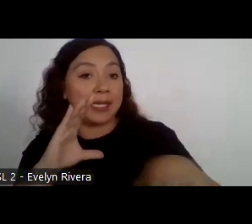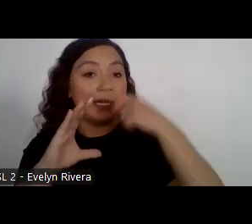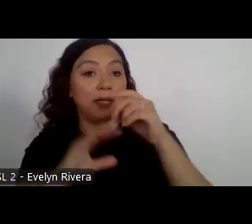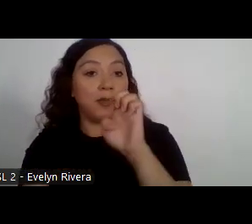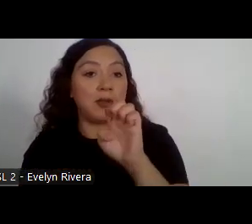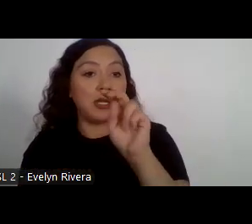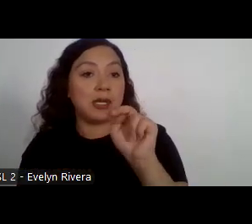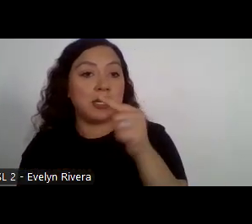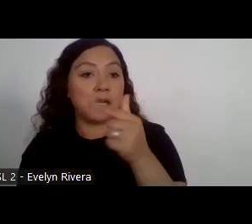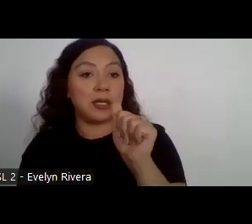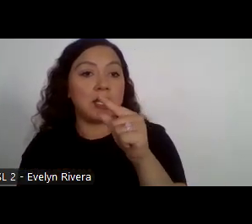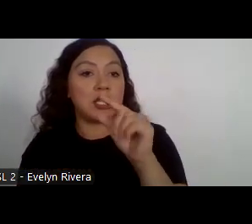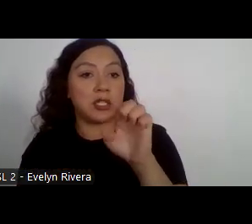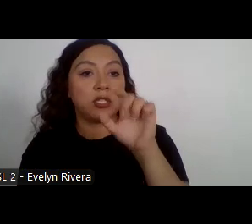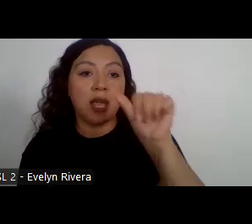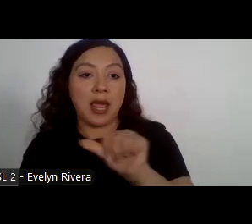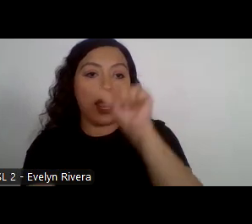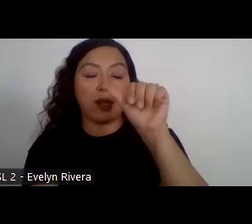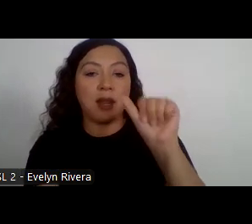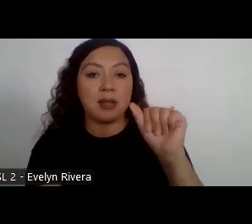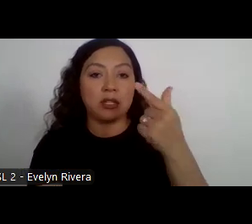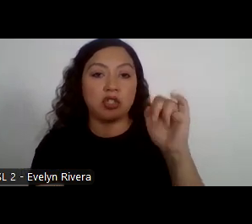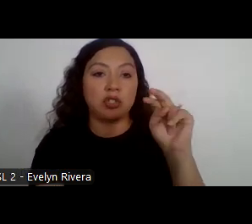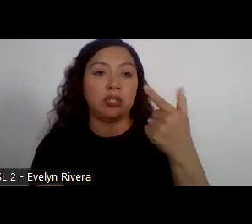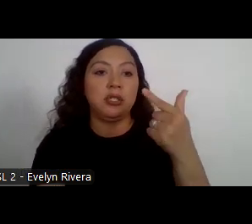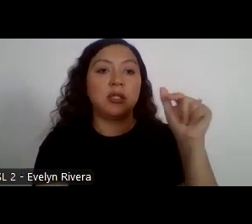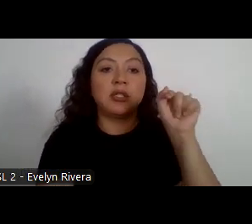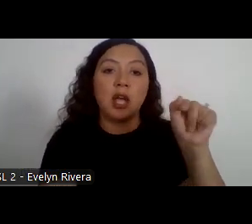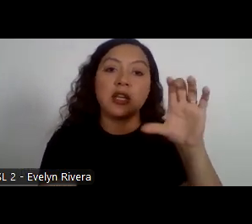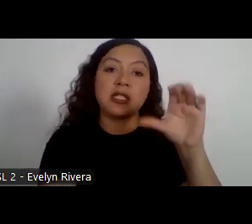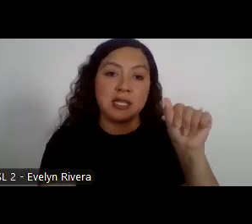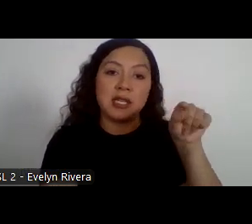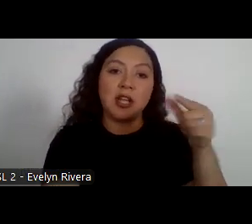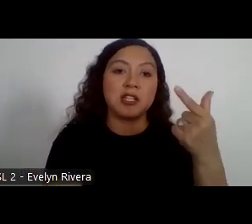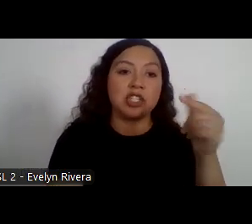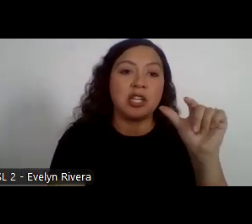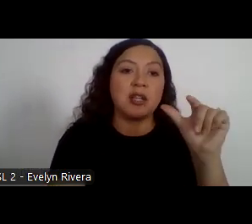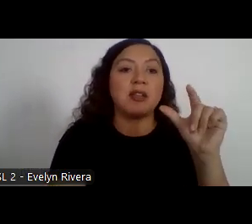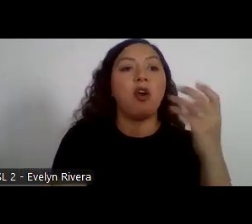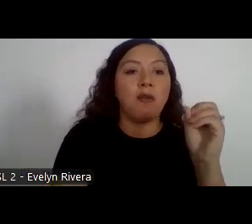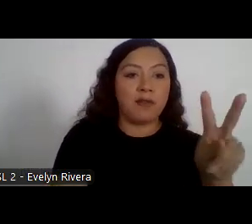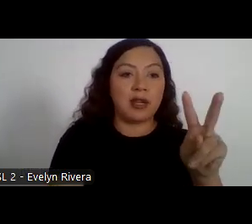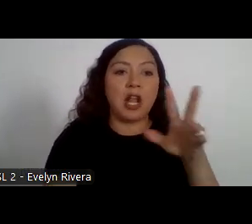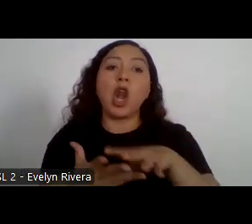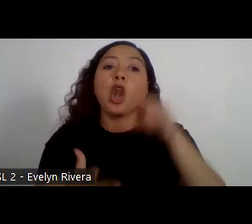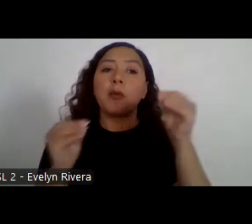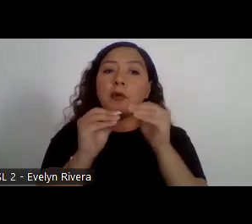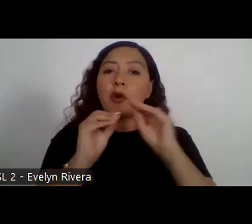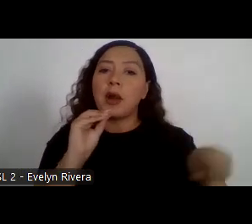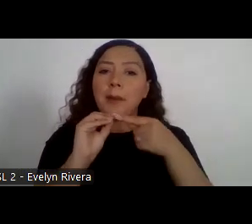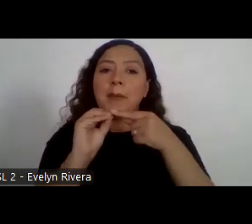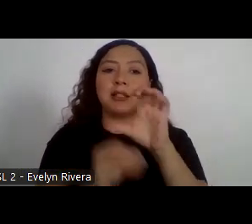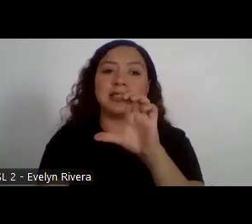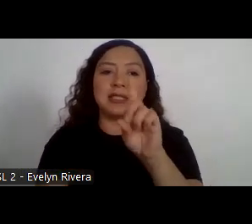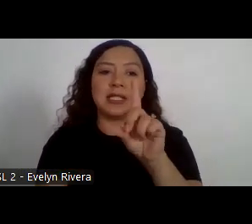at aging.ca.gov. And of course, our CDA website, aging.ca.gov, and all our various social